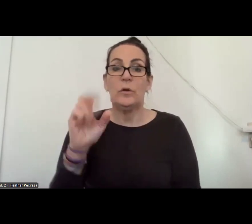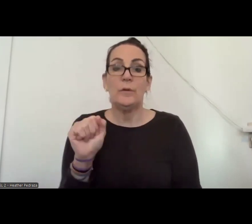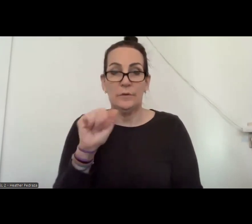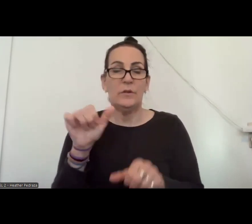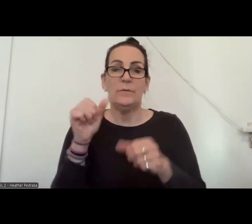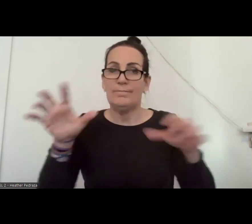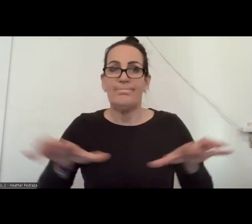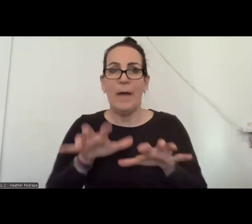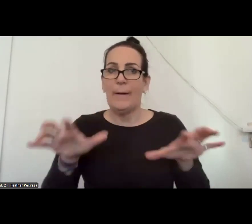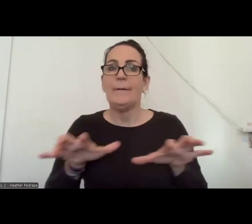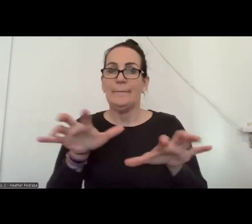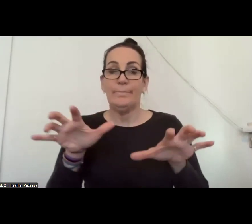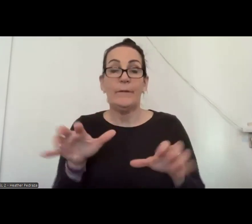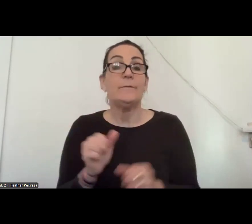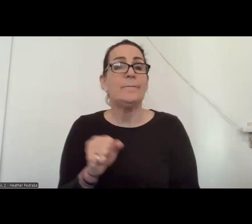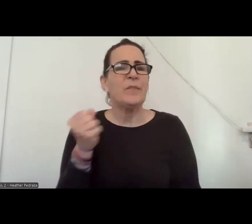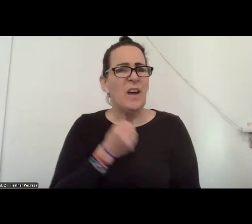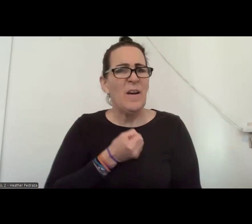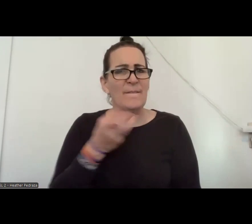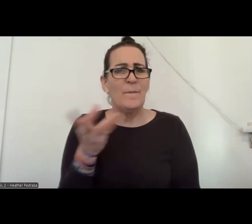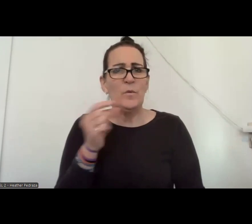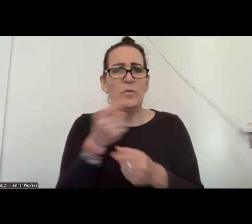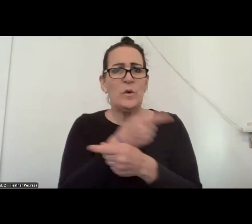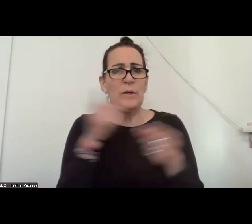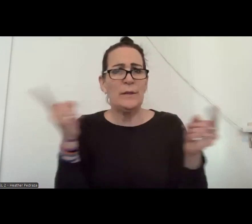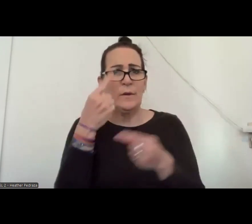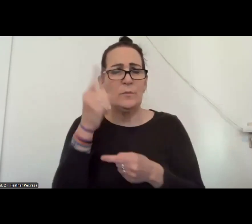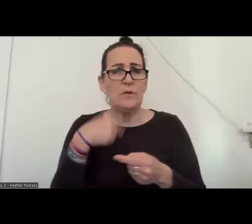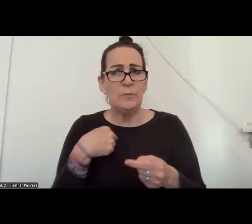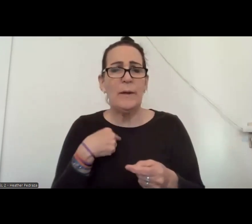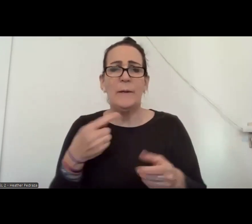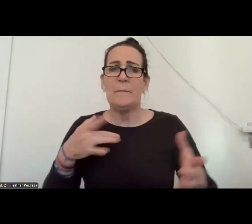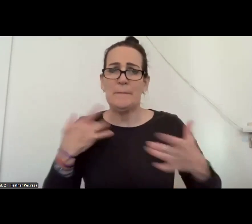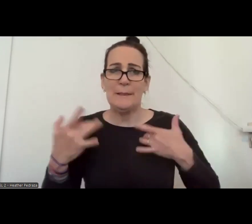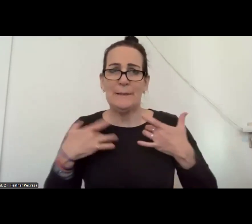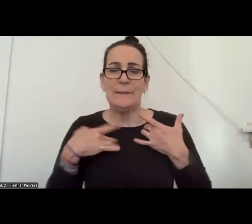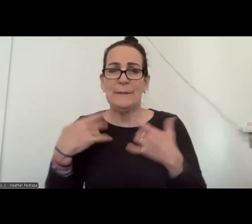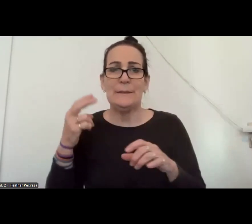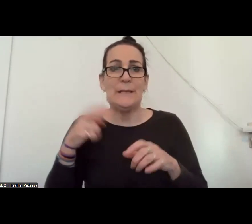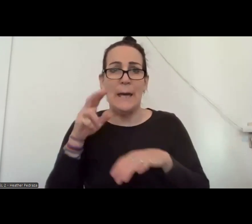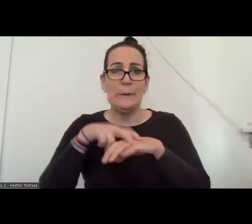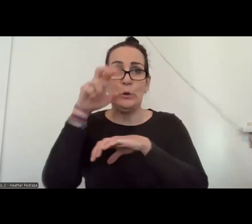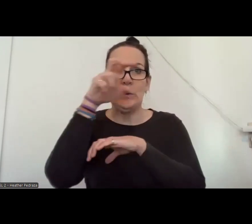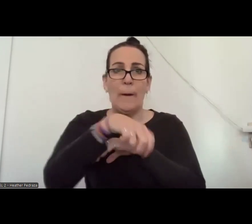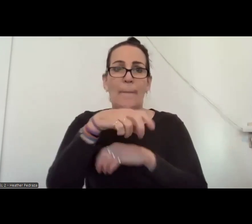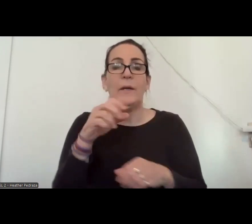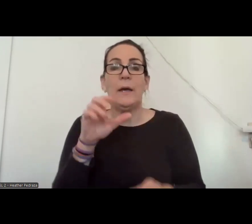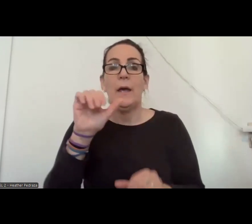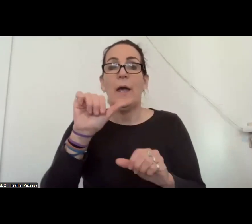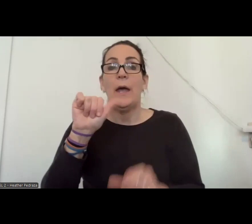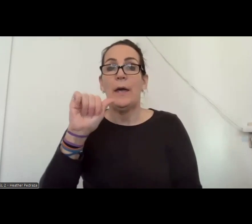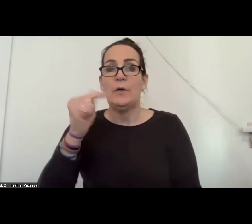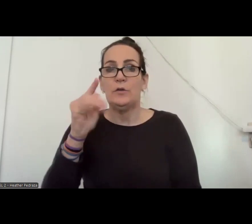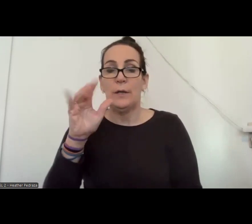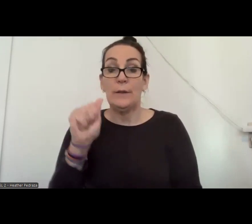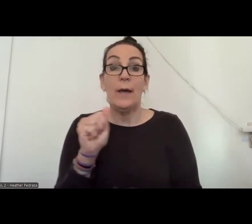just a couple announcements from me today because I'm really excited to jump into the agenda. Last week, we released the